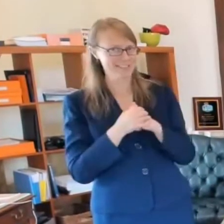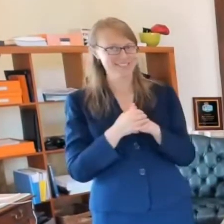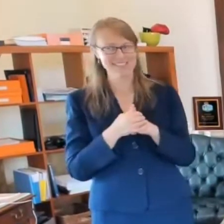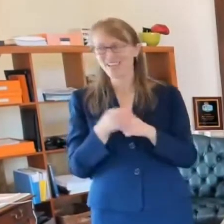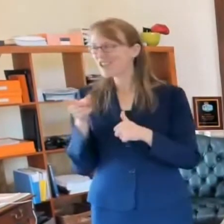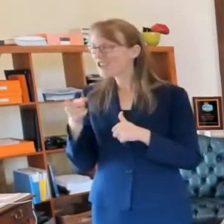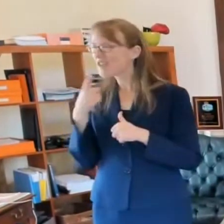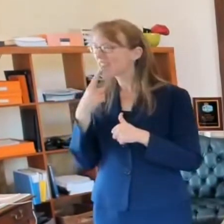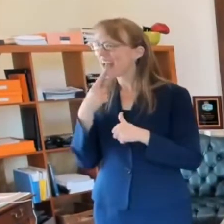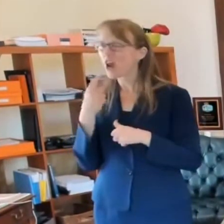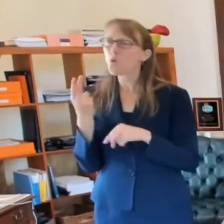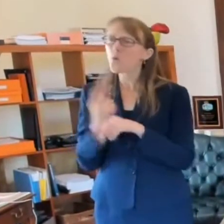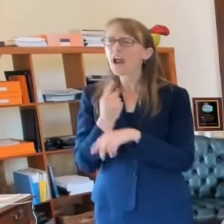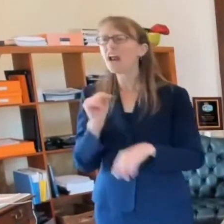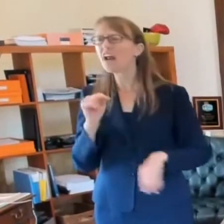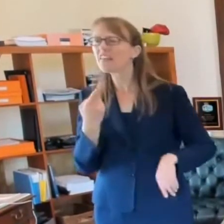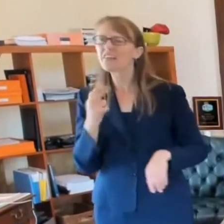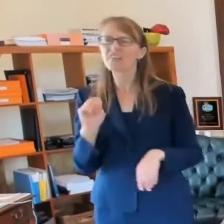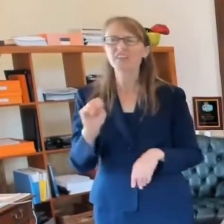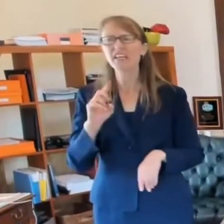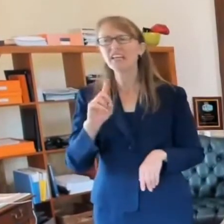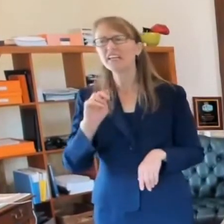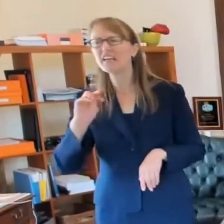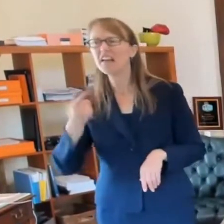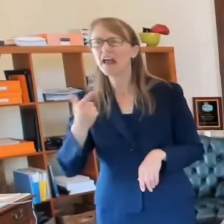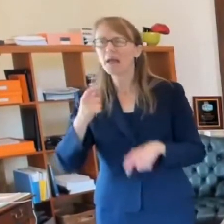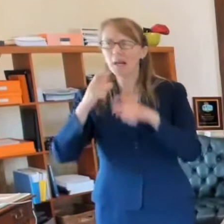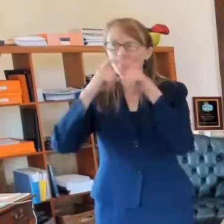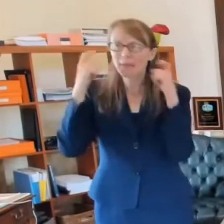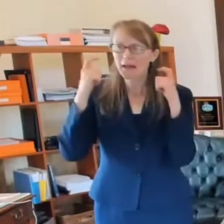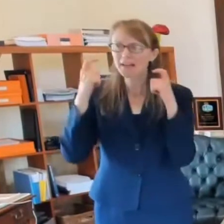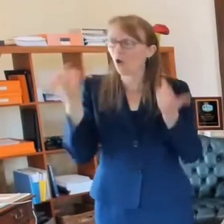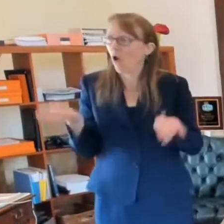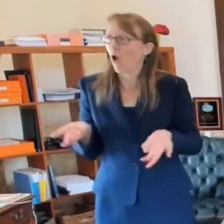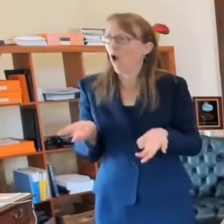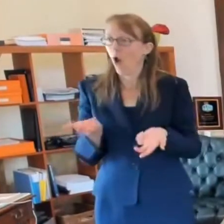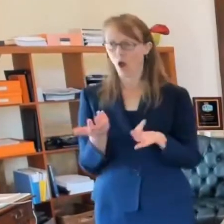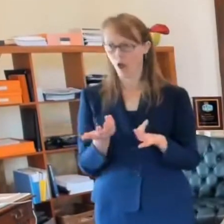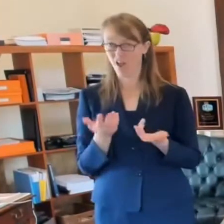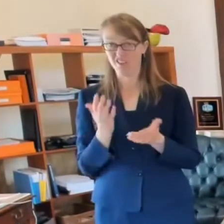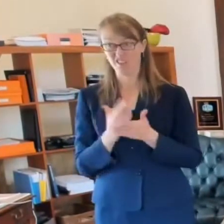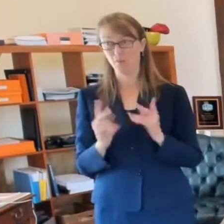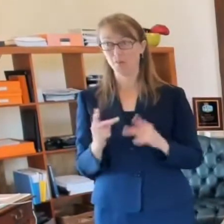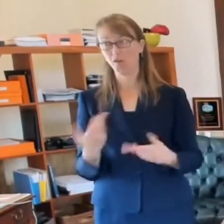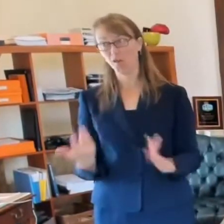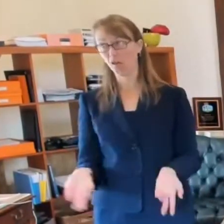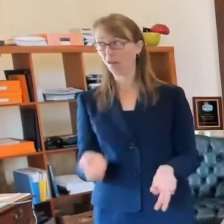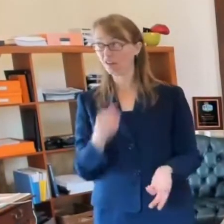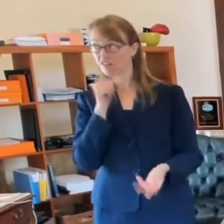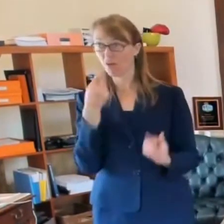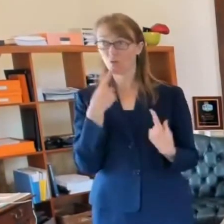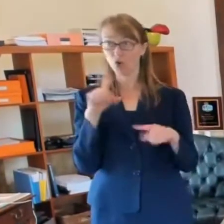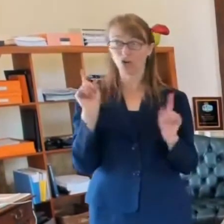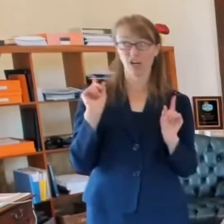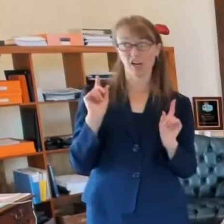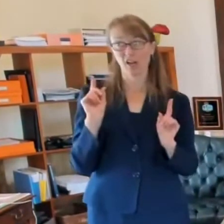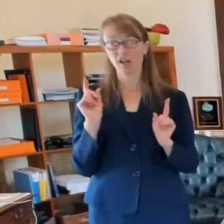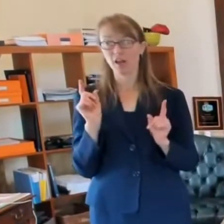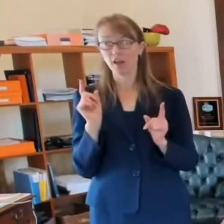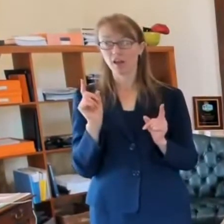mask and they worry it's not working. How can the city be more aggressive, and will they consider fines about wearing the